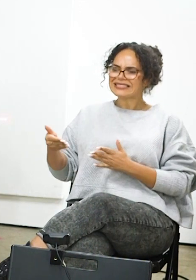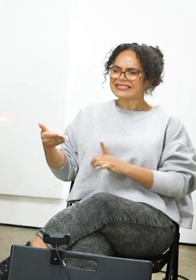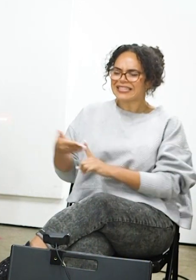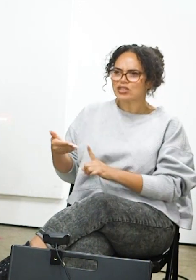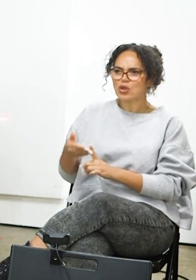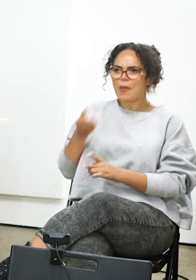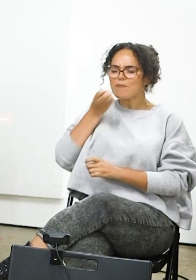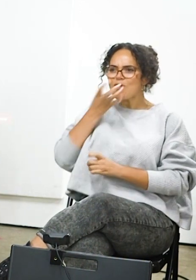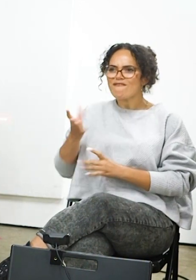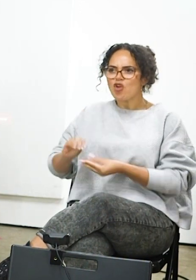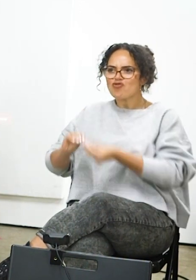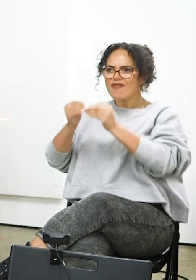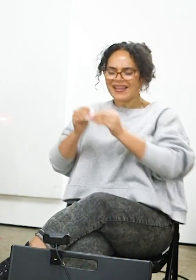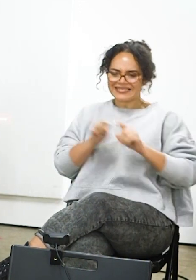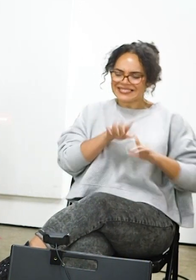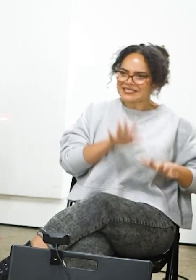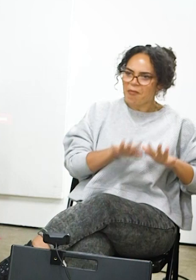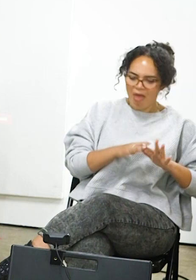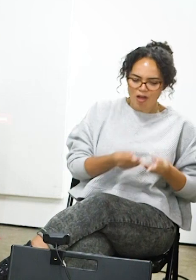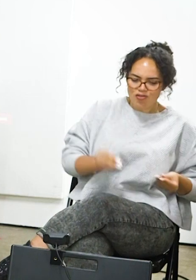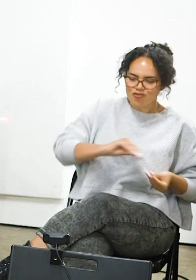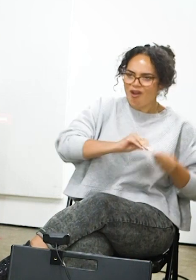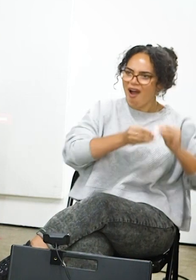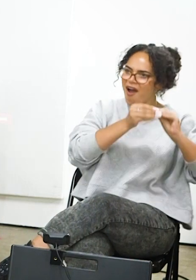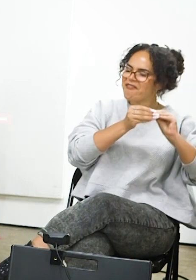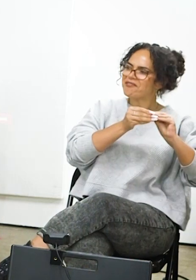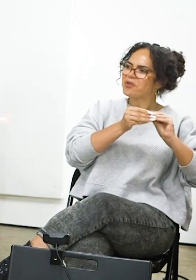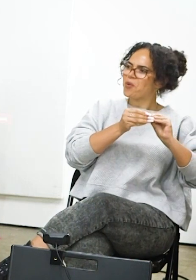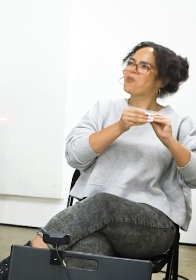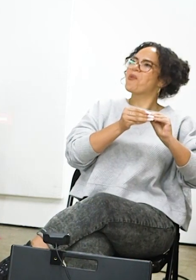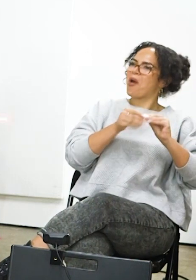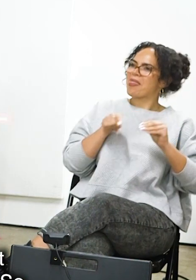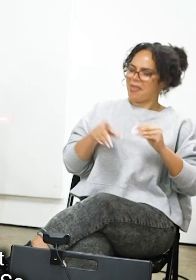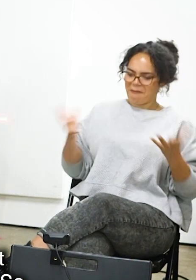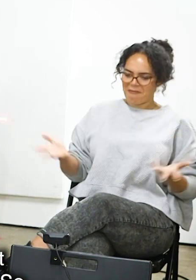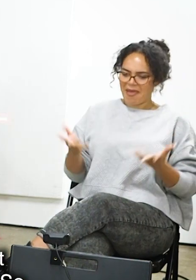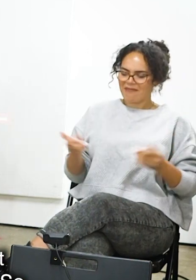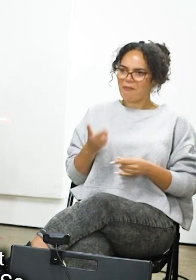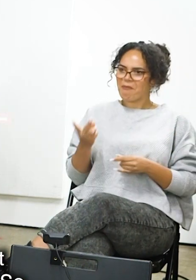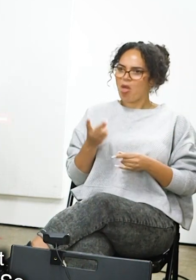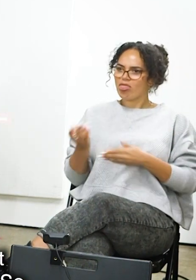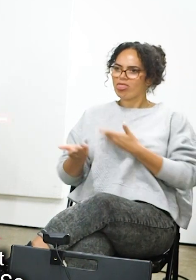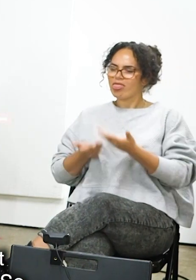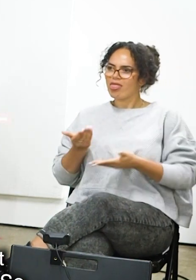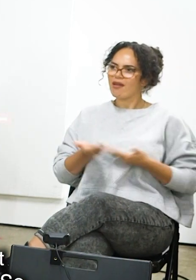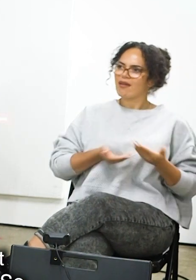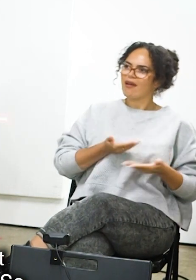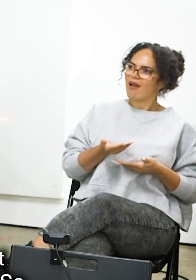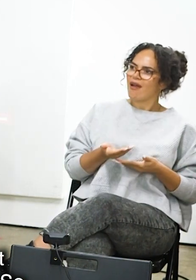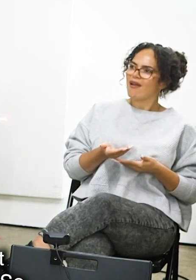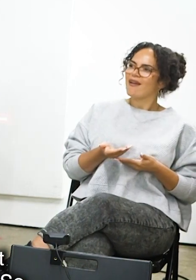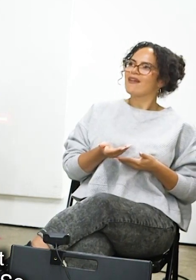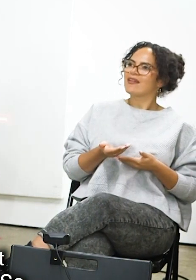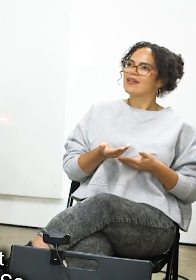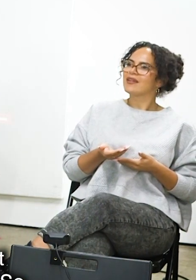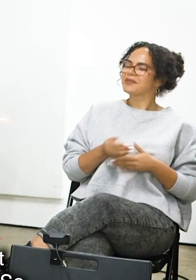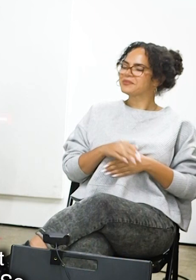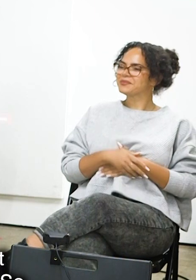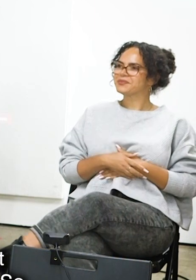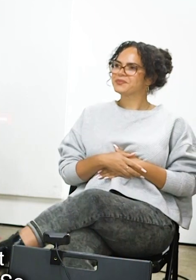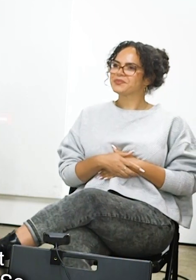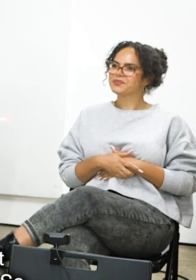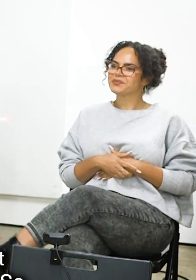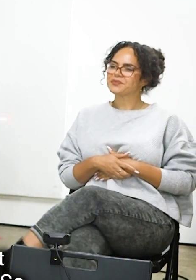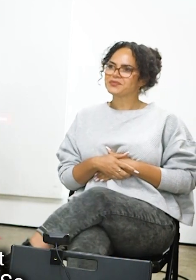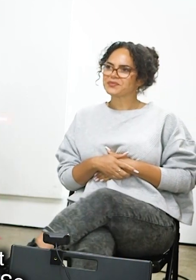as well. So it's really interesting how you're playing with abstraction, playing with the kind of the practical description of something, but also that space in between